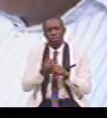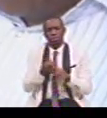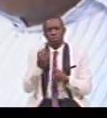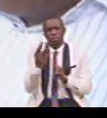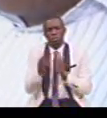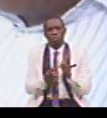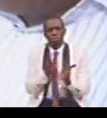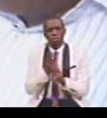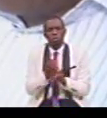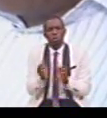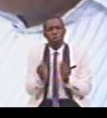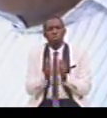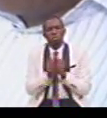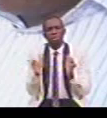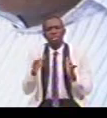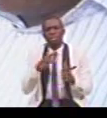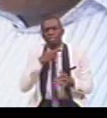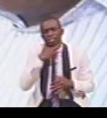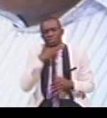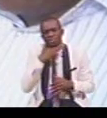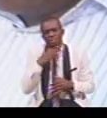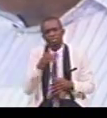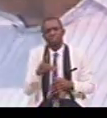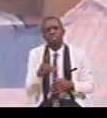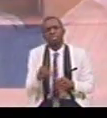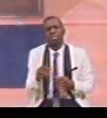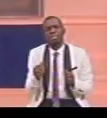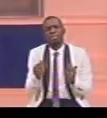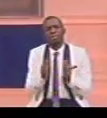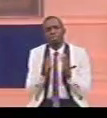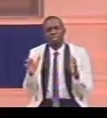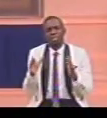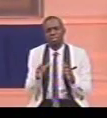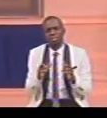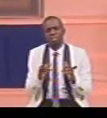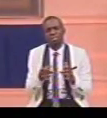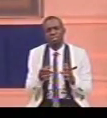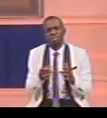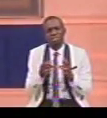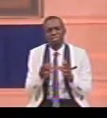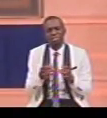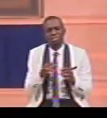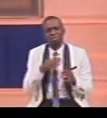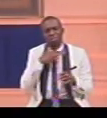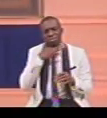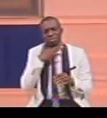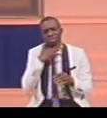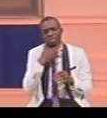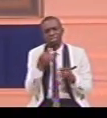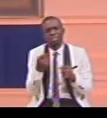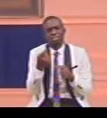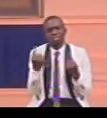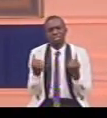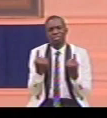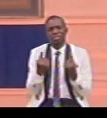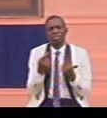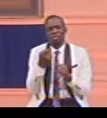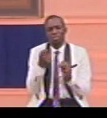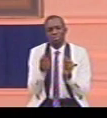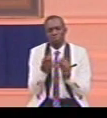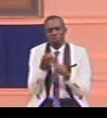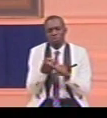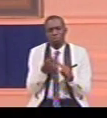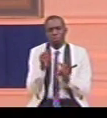on the files on standard on tinted uncontaminated from the world